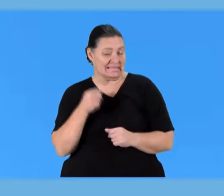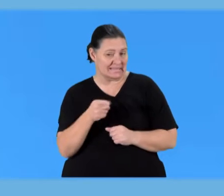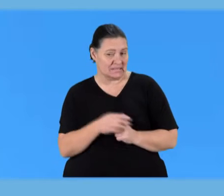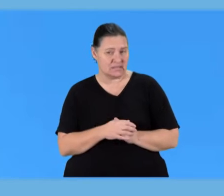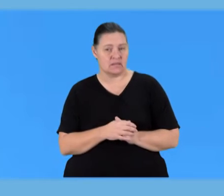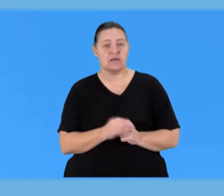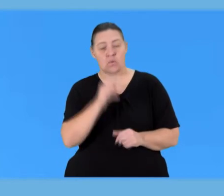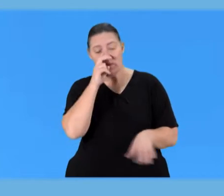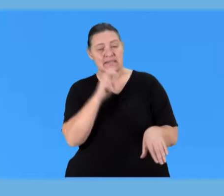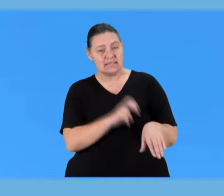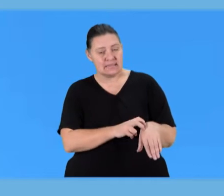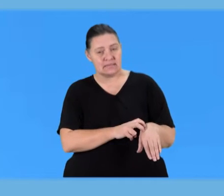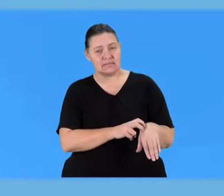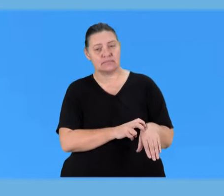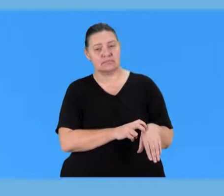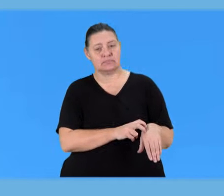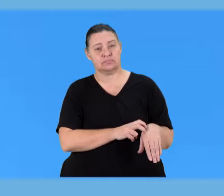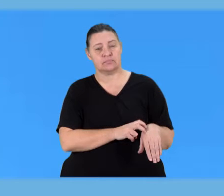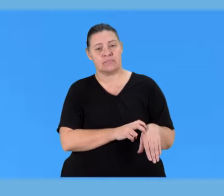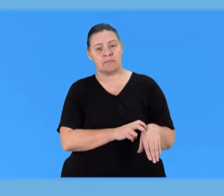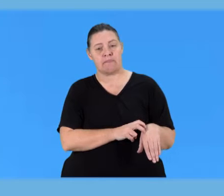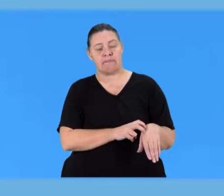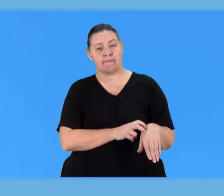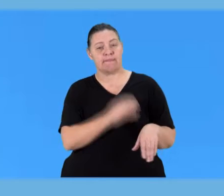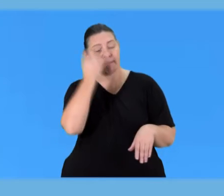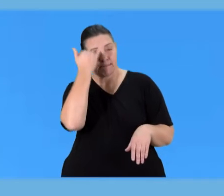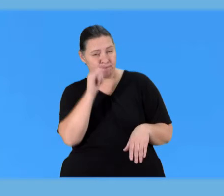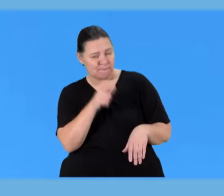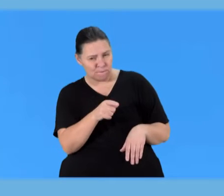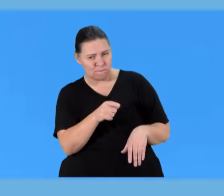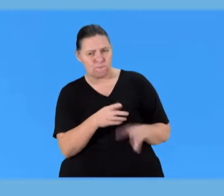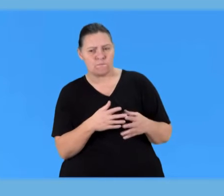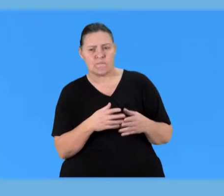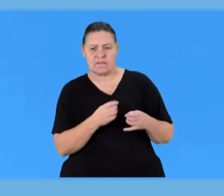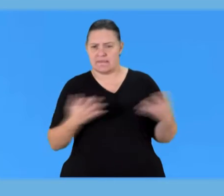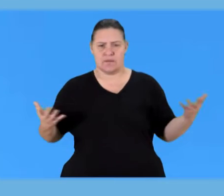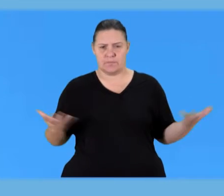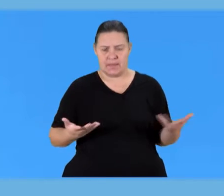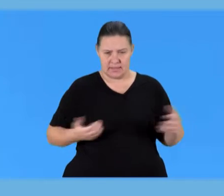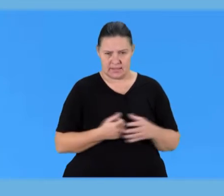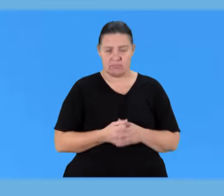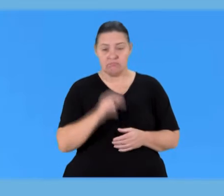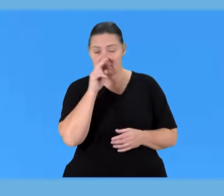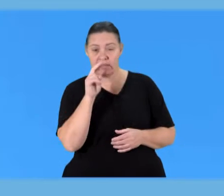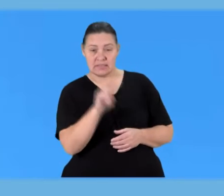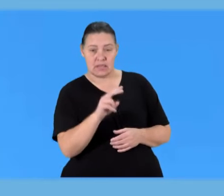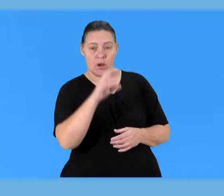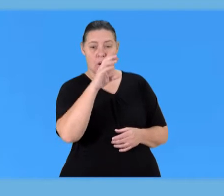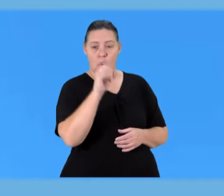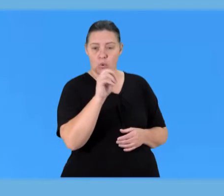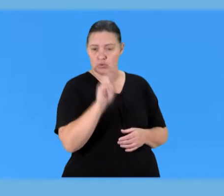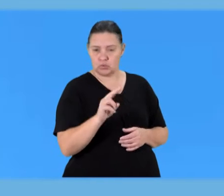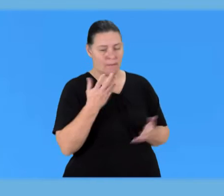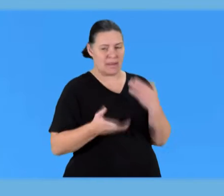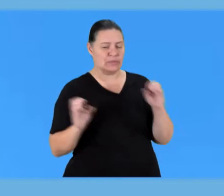So in order to balance this equation, we are going to check where can we start. We are